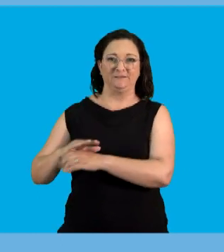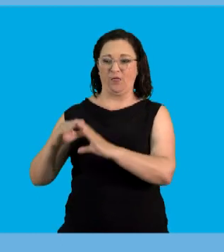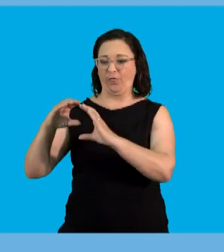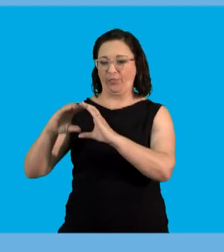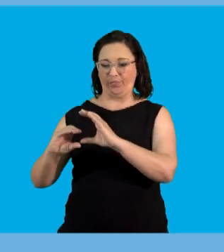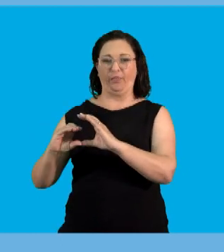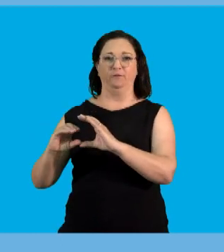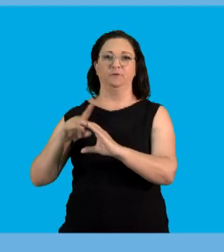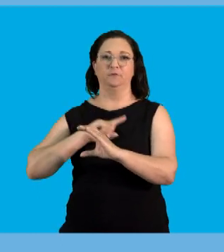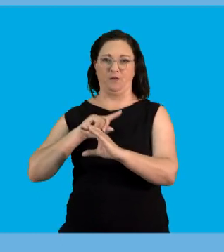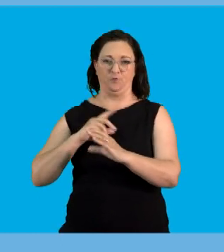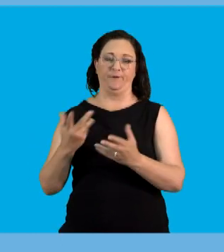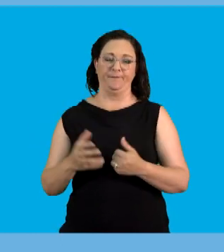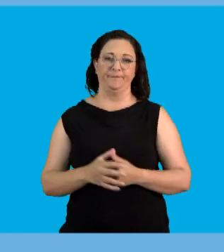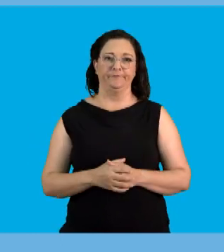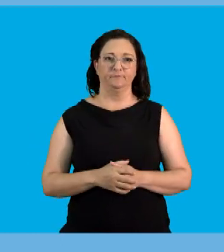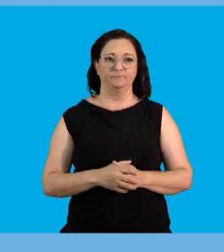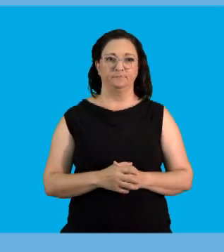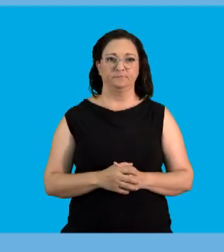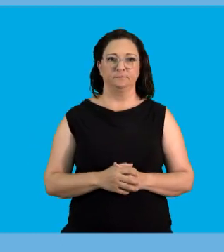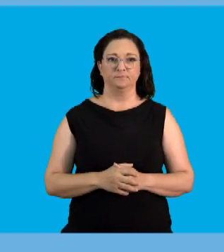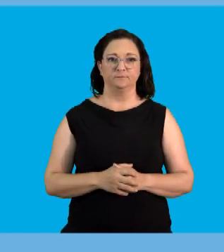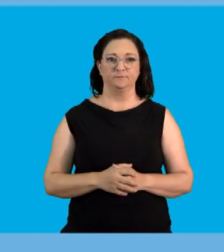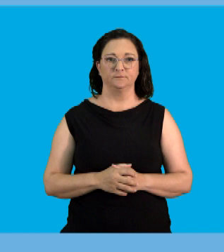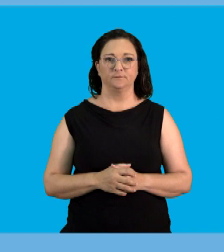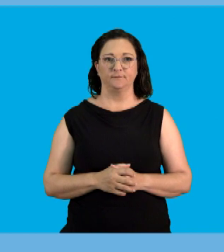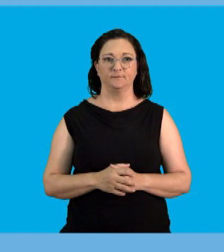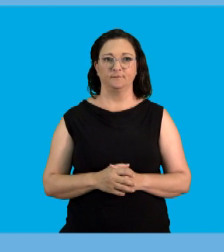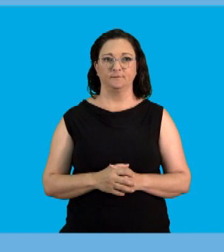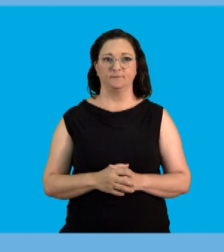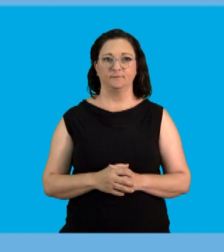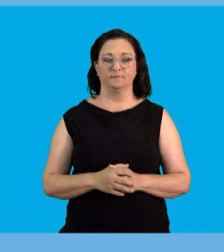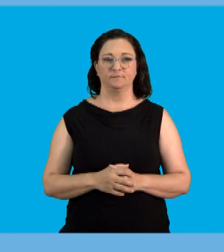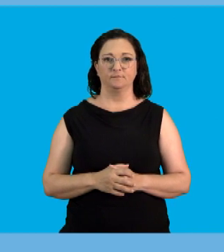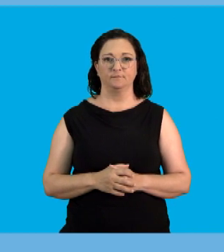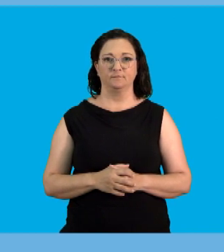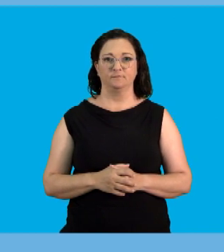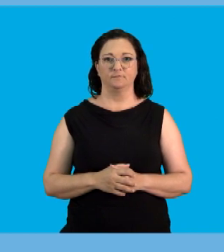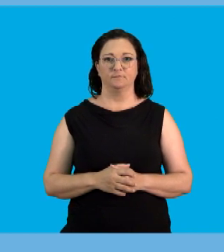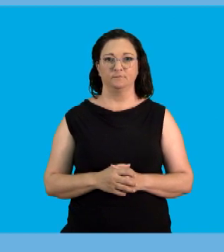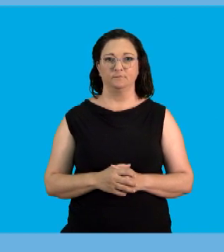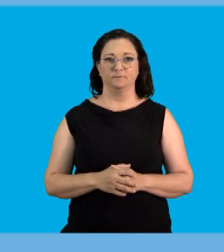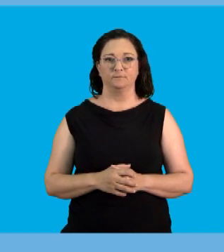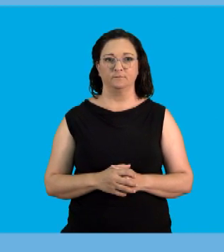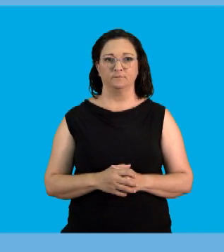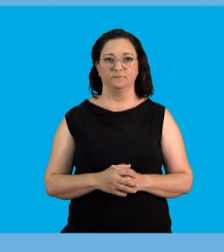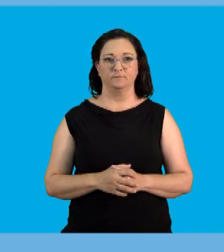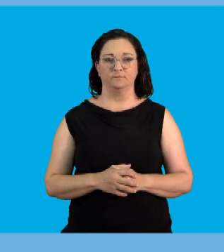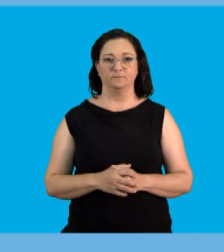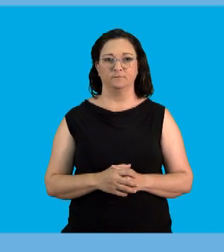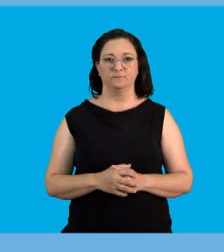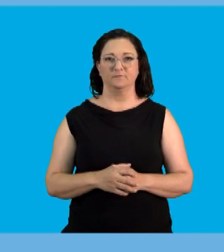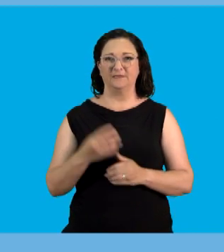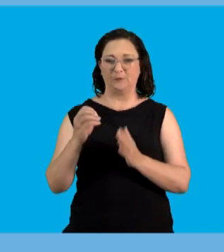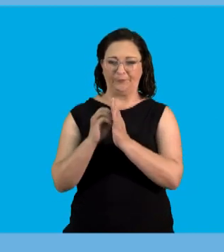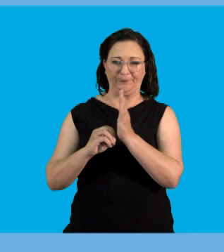pressure. Pressure will result in more collisions, and also the force exerted by the gas particles